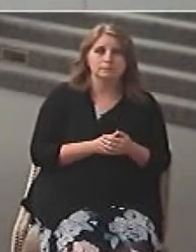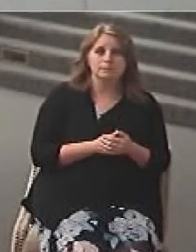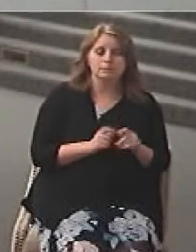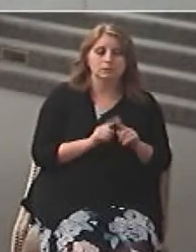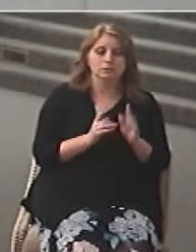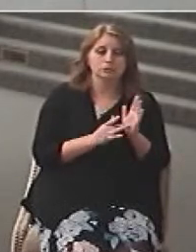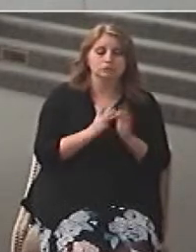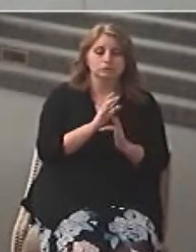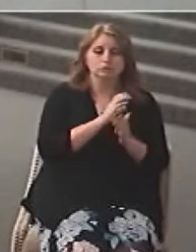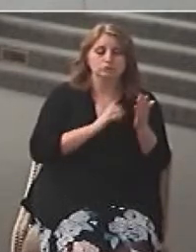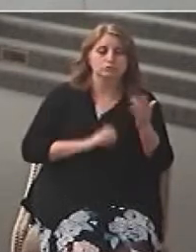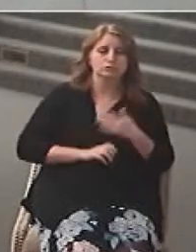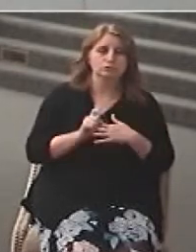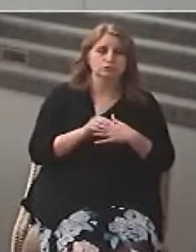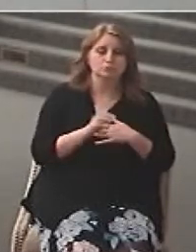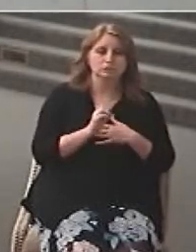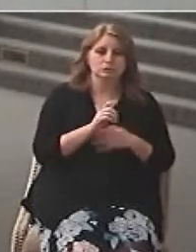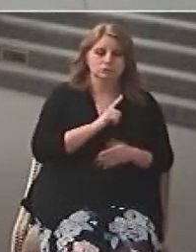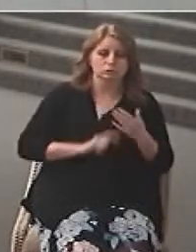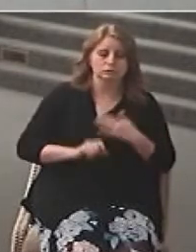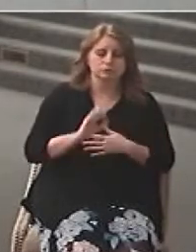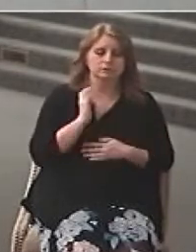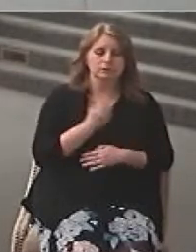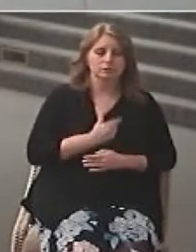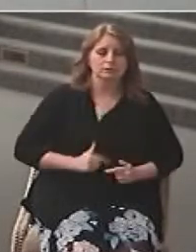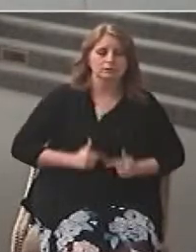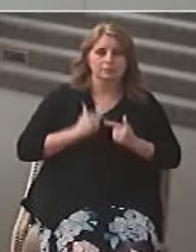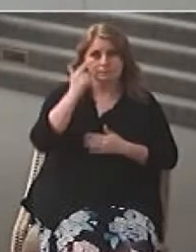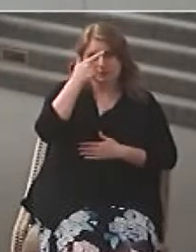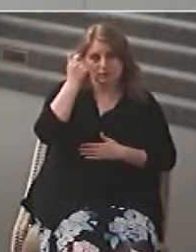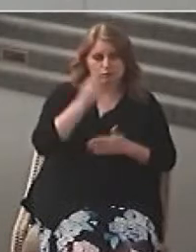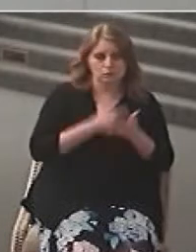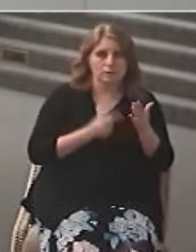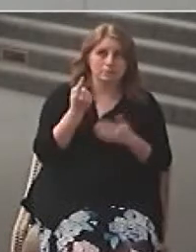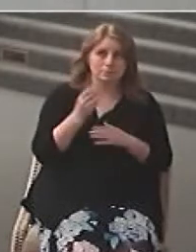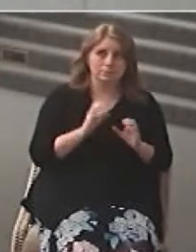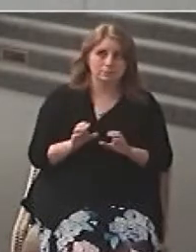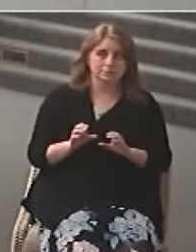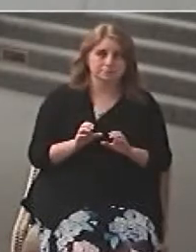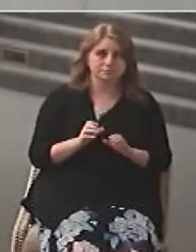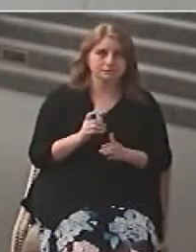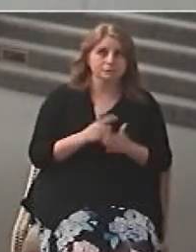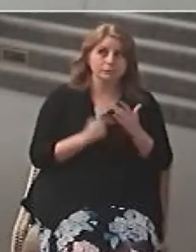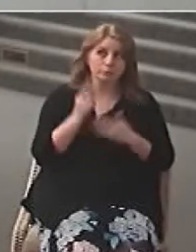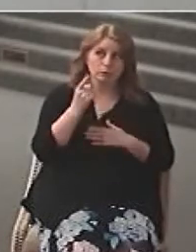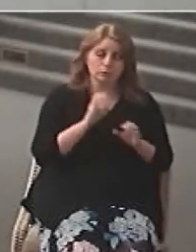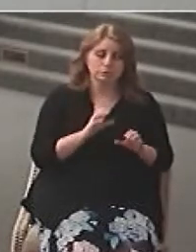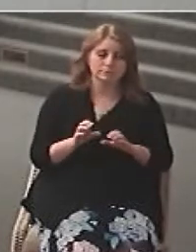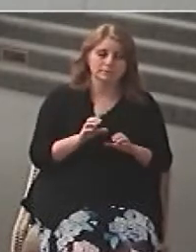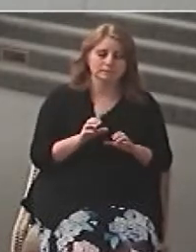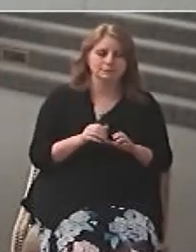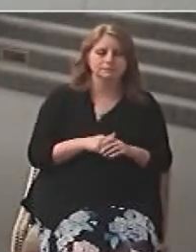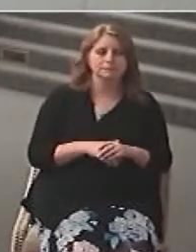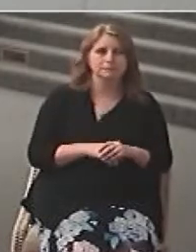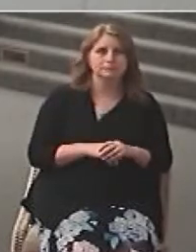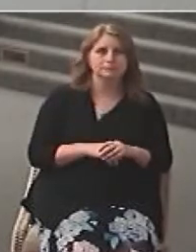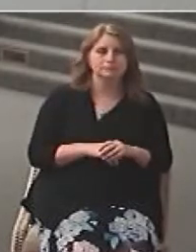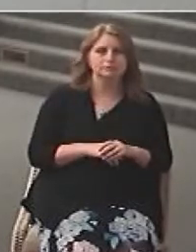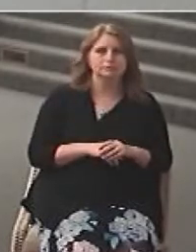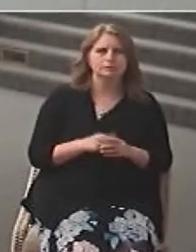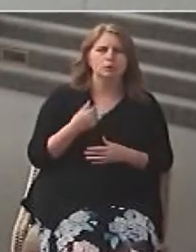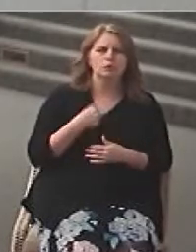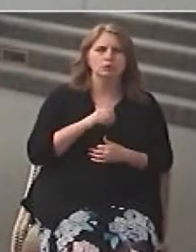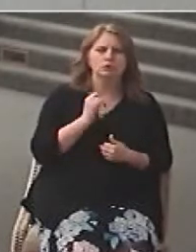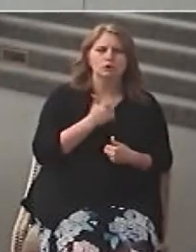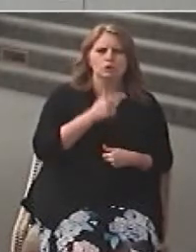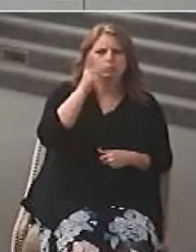But Jesus Christ ought to be Lord of our life because of what He did. What He did. We've all heard it